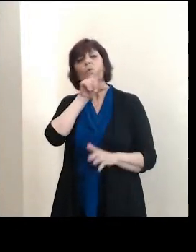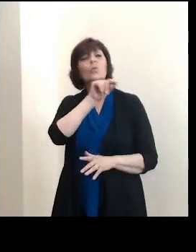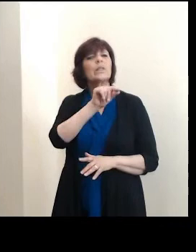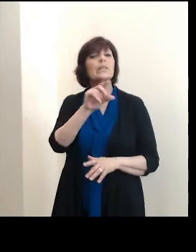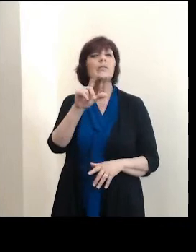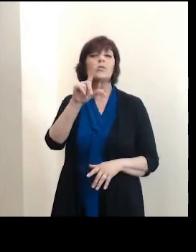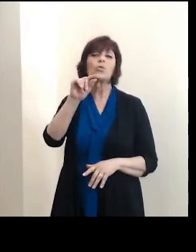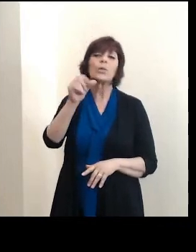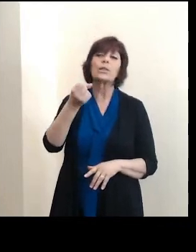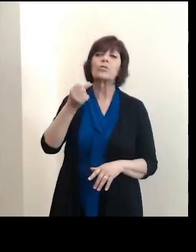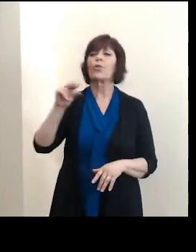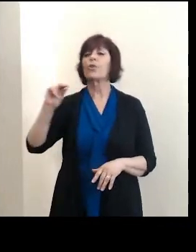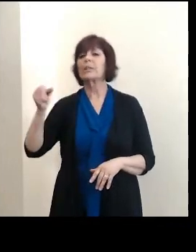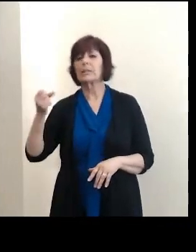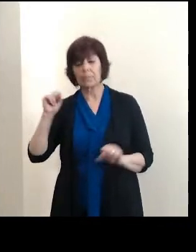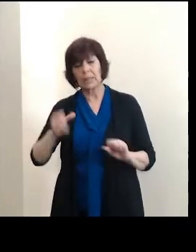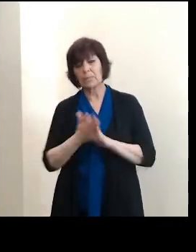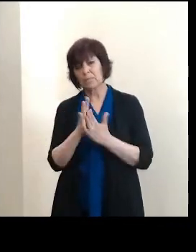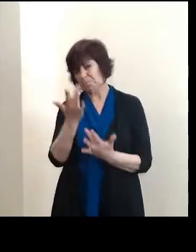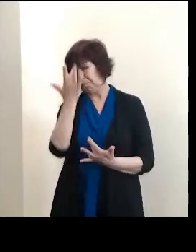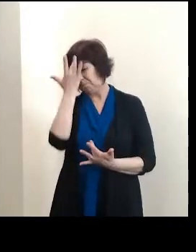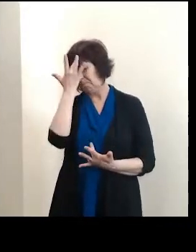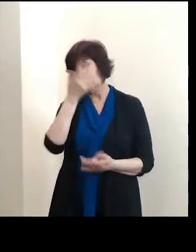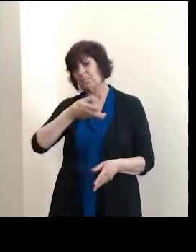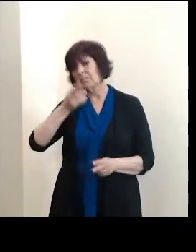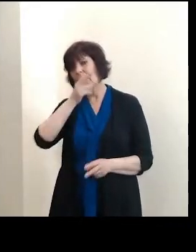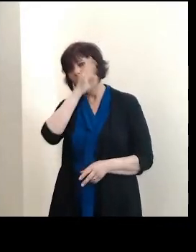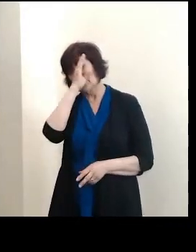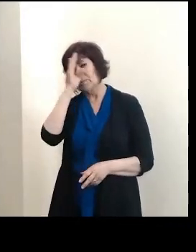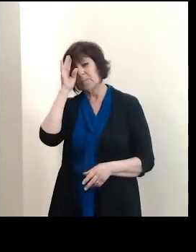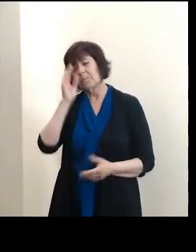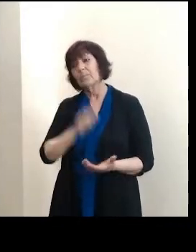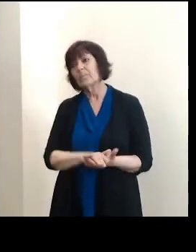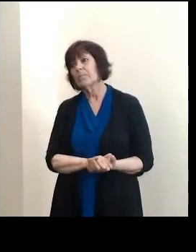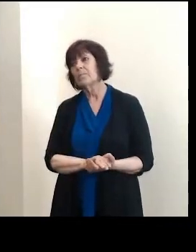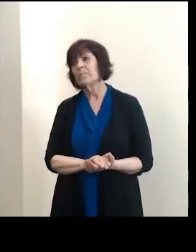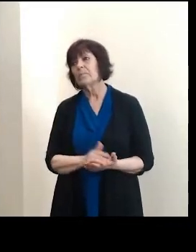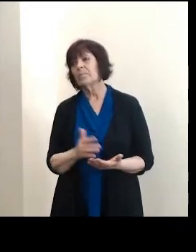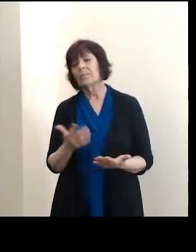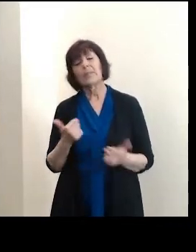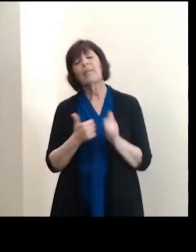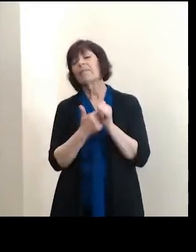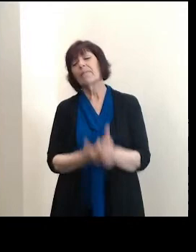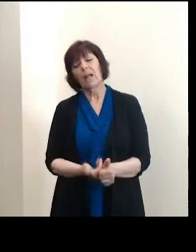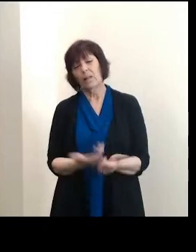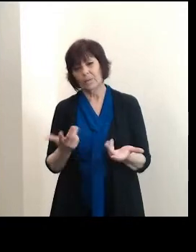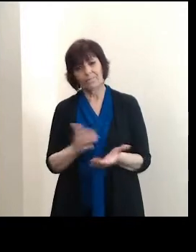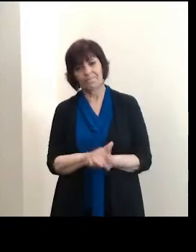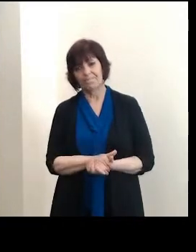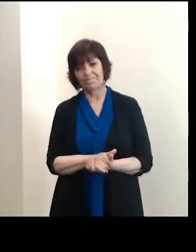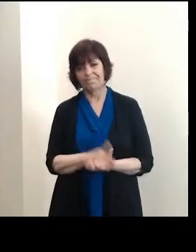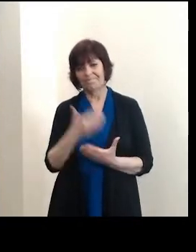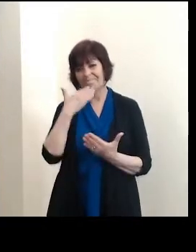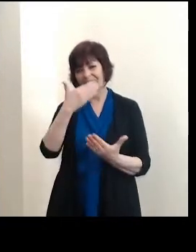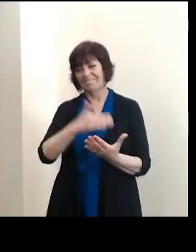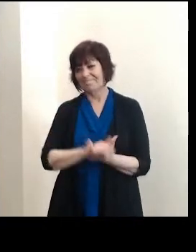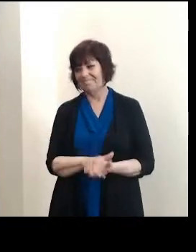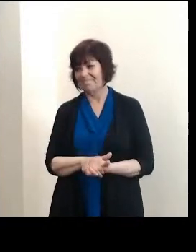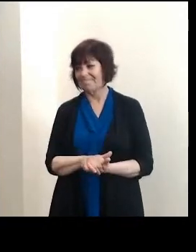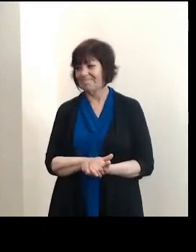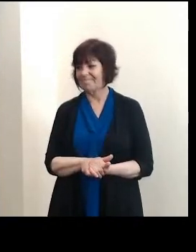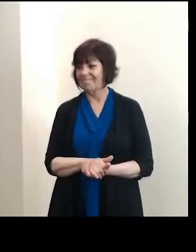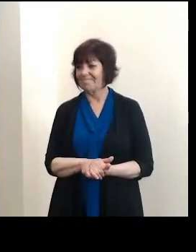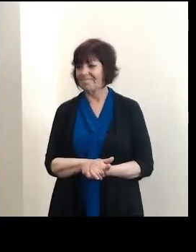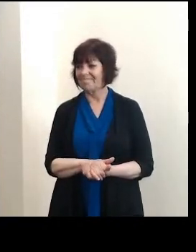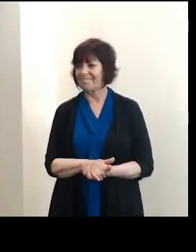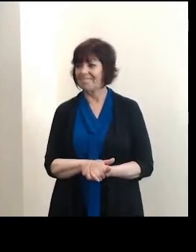30s, can become seriously ill and hospitalized. So, we just have to follow that for now. Thanks.